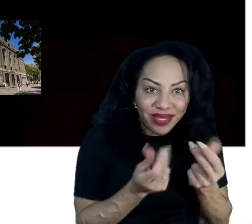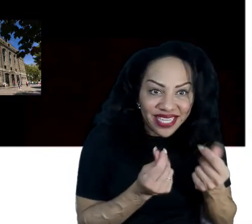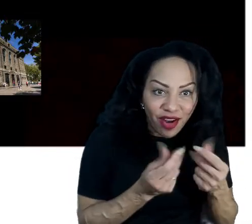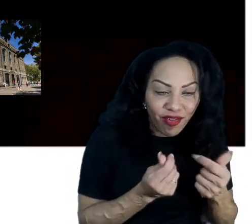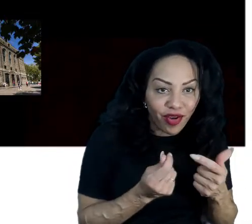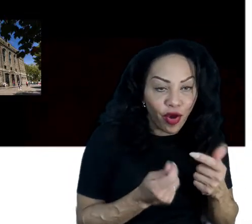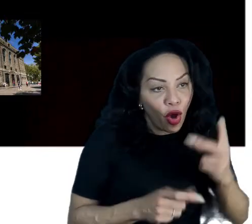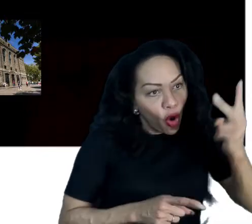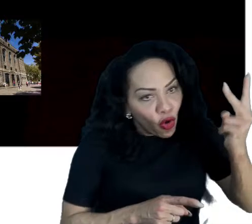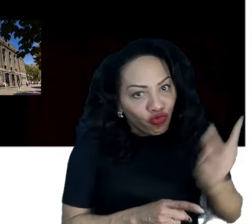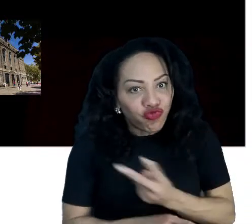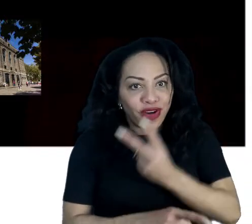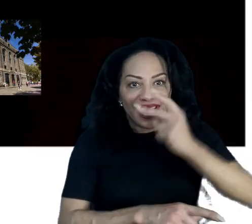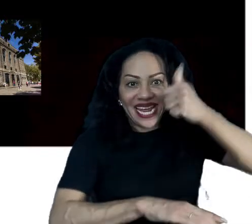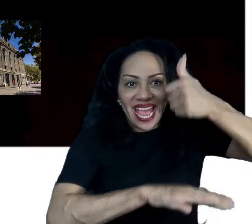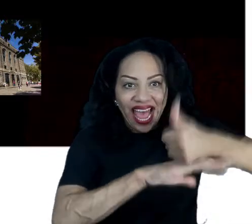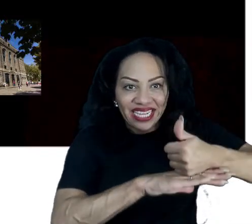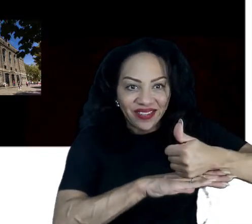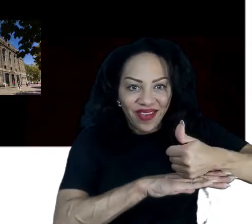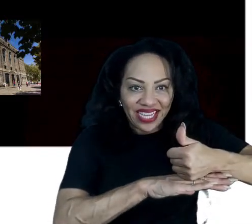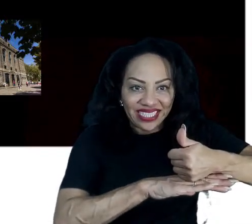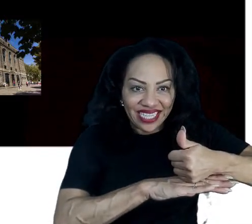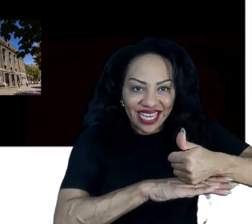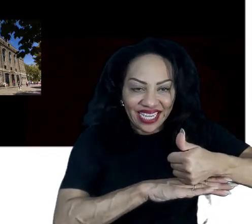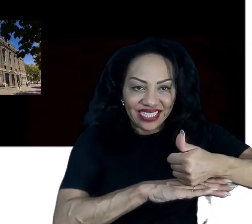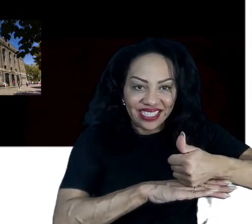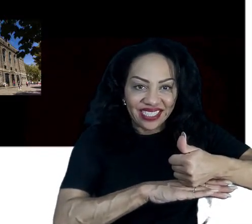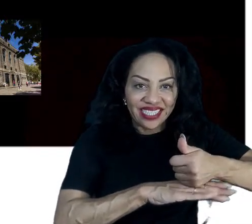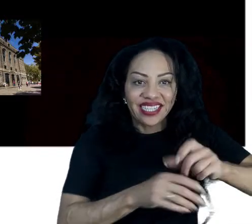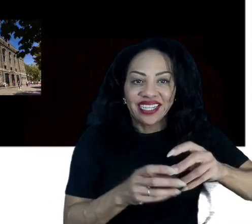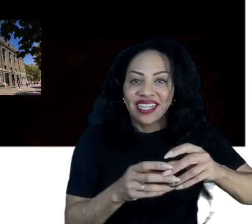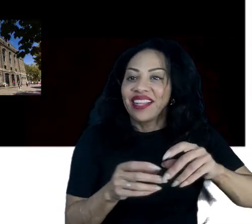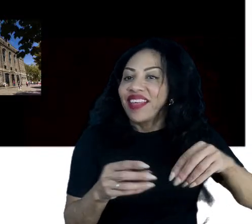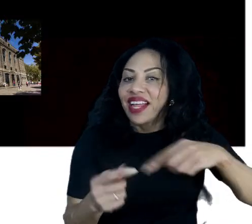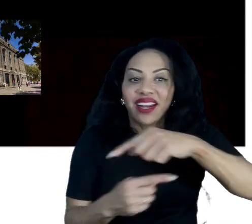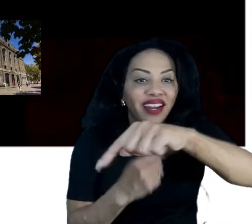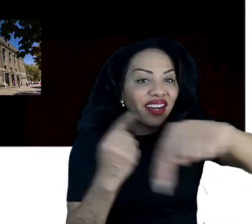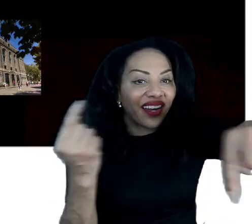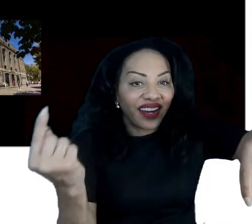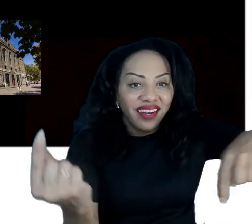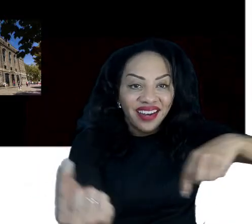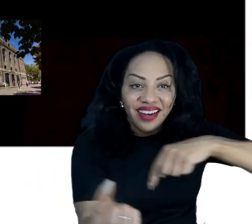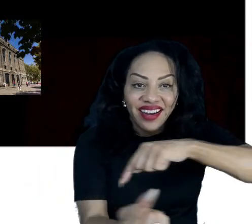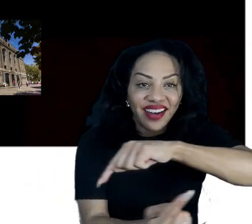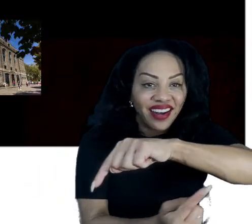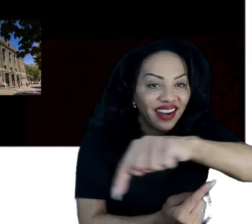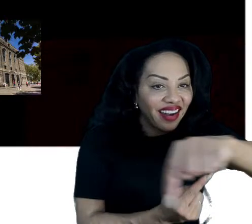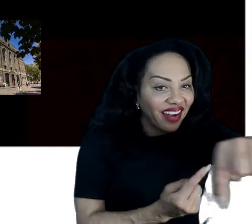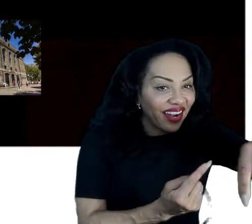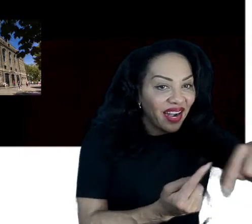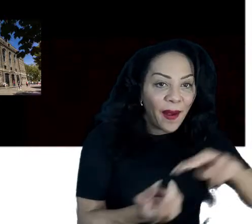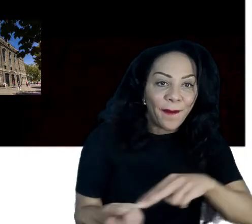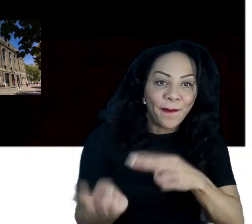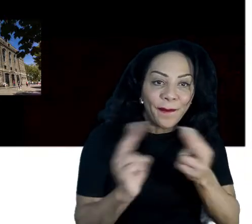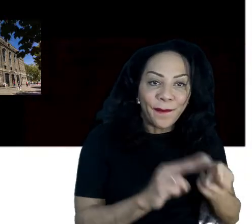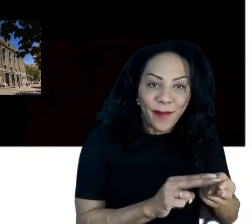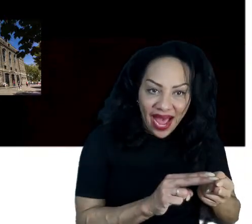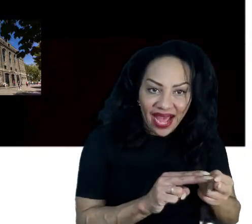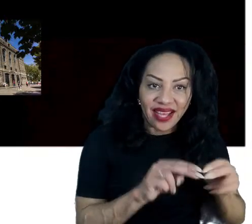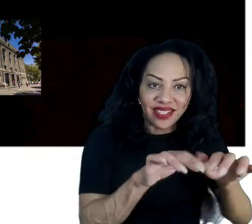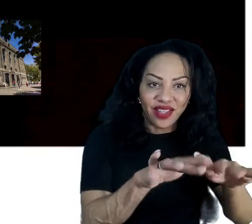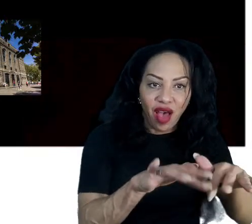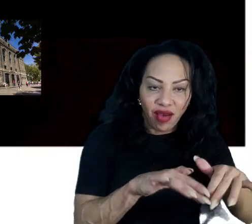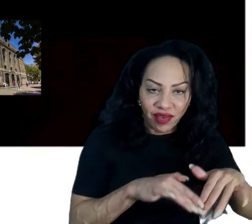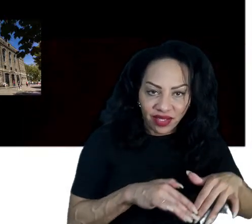technology, and then the outputs of that then get fed back into the archive. So I'd just like to show you a short excerpt from